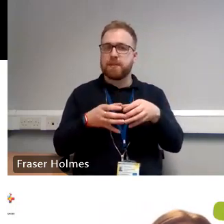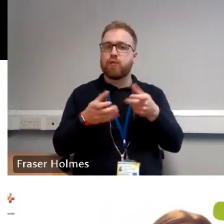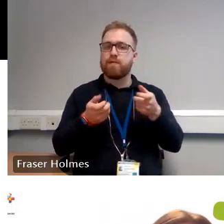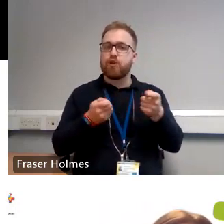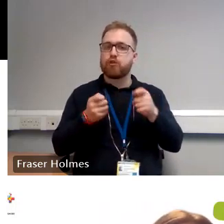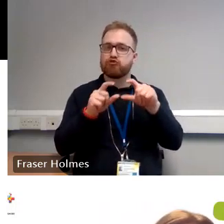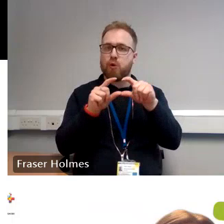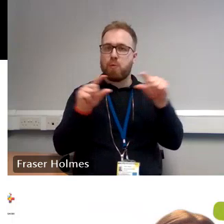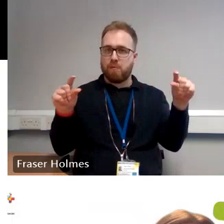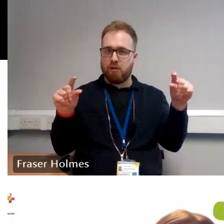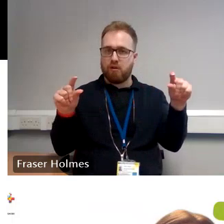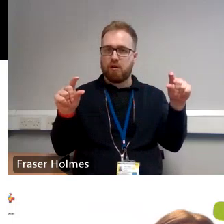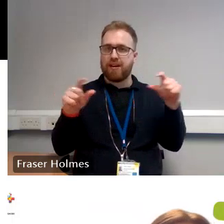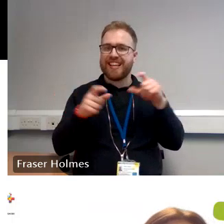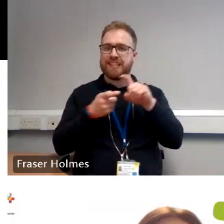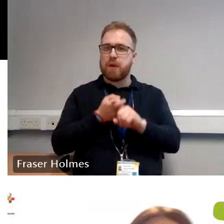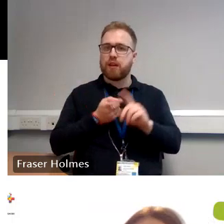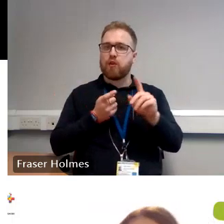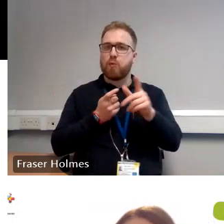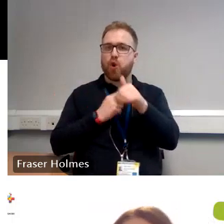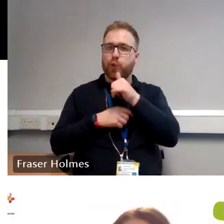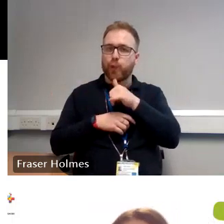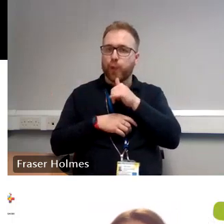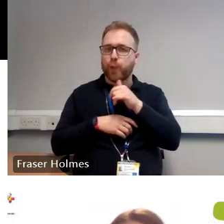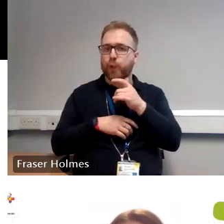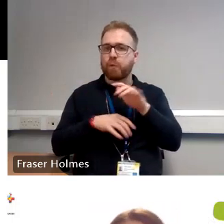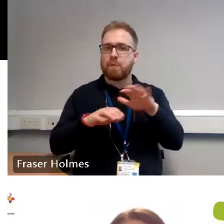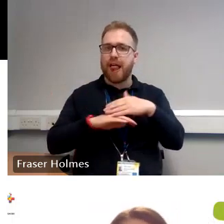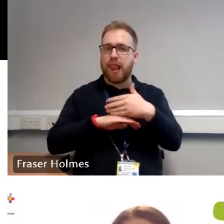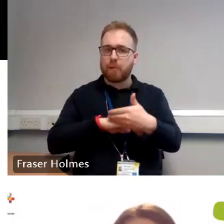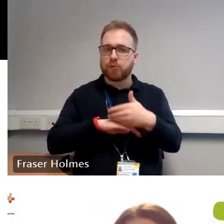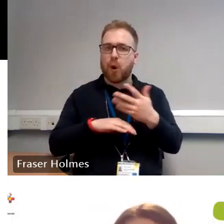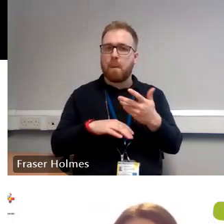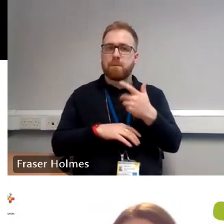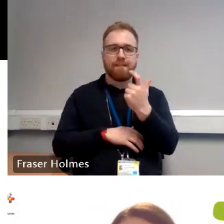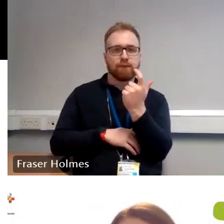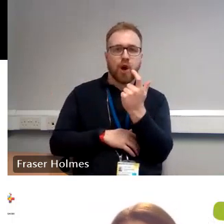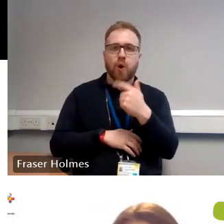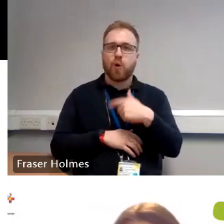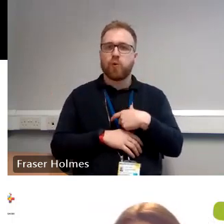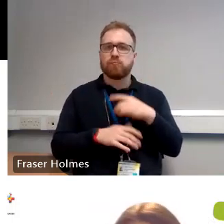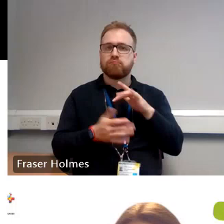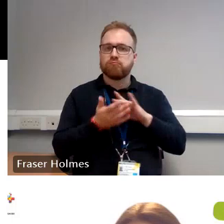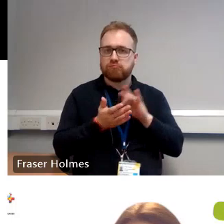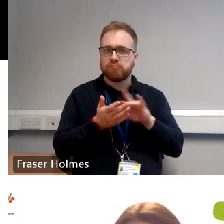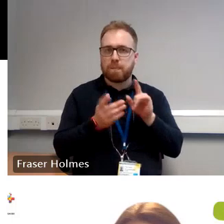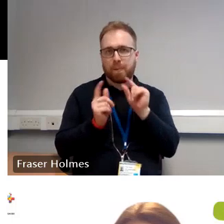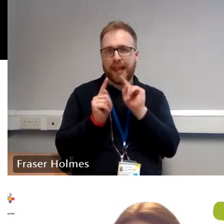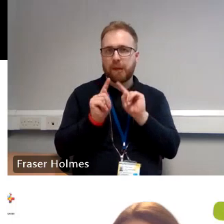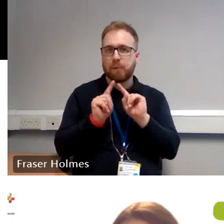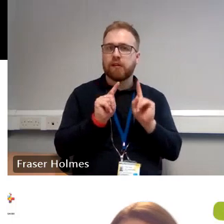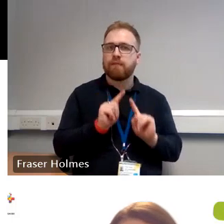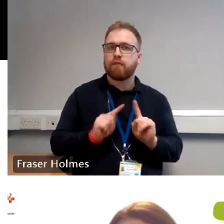bar, depending on the device you're using, if it's a laptop, a mobile, things might be slightly